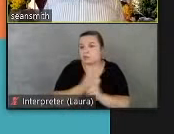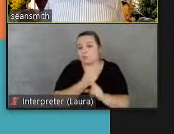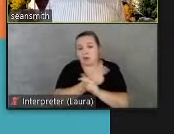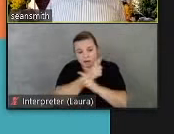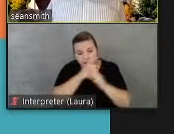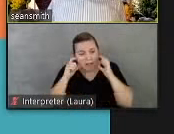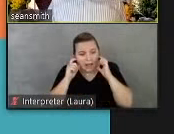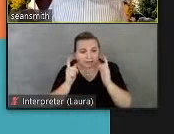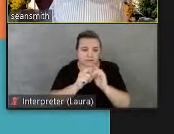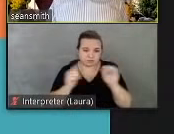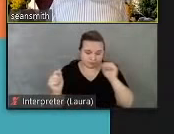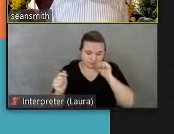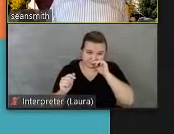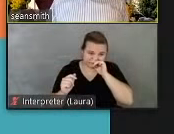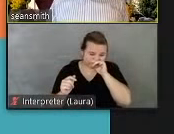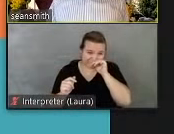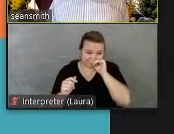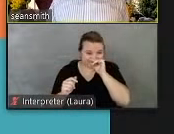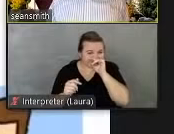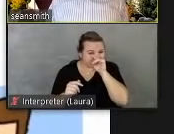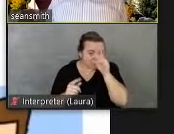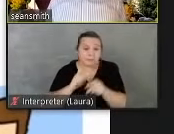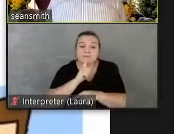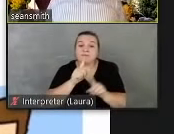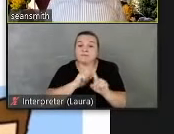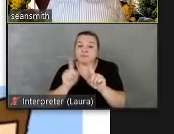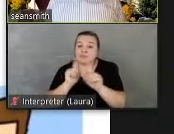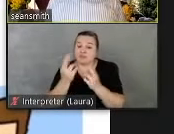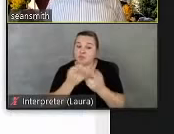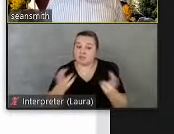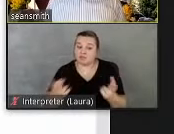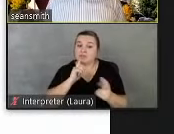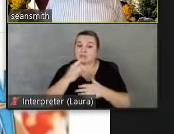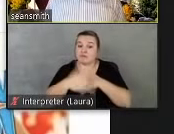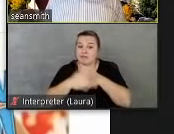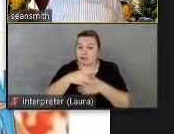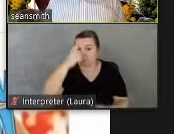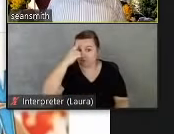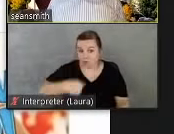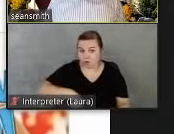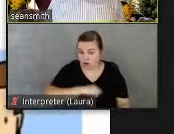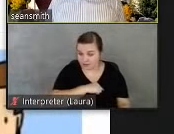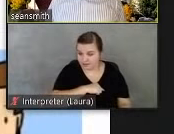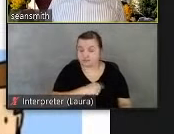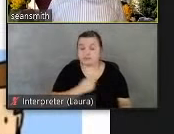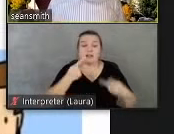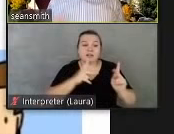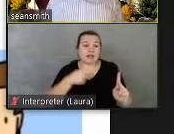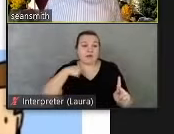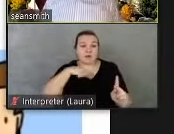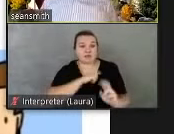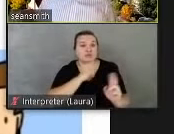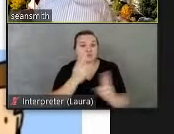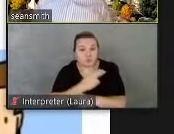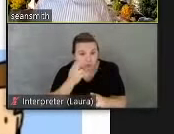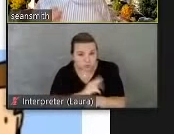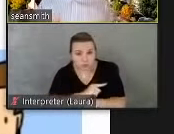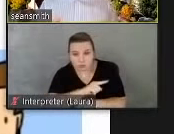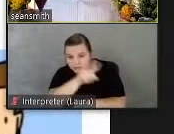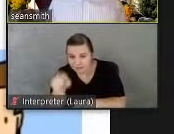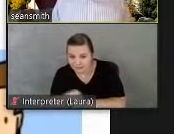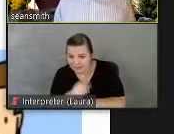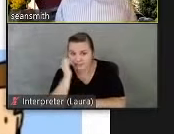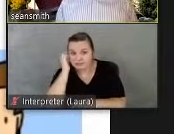nature. So there's a variety of resources that are out there for us that allow us to be able to use these things